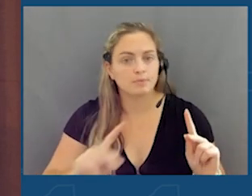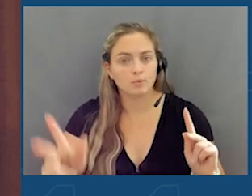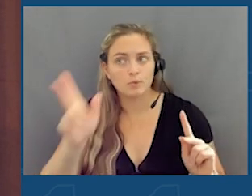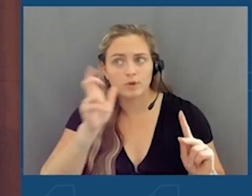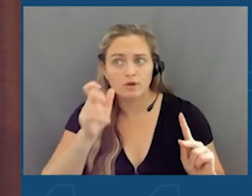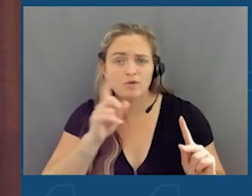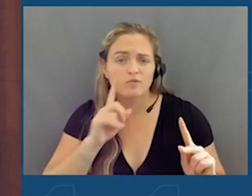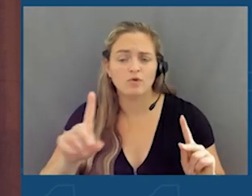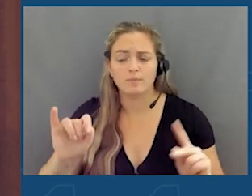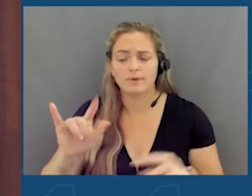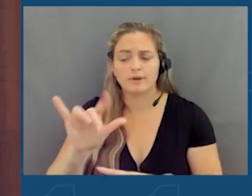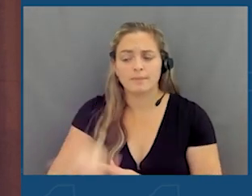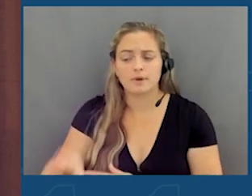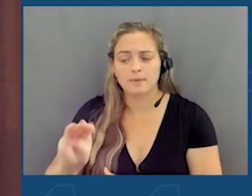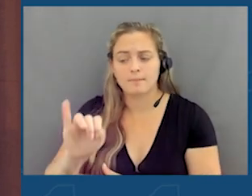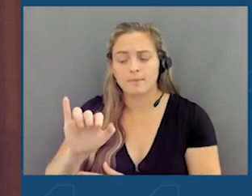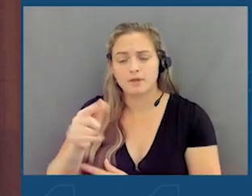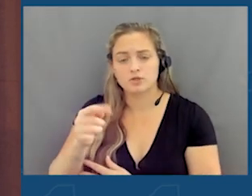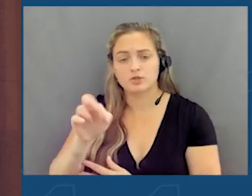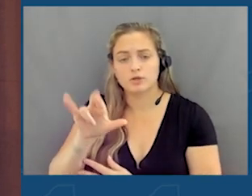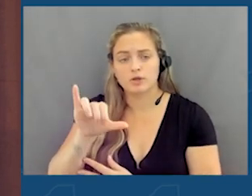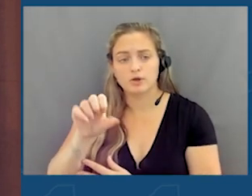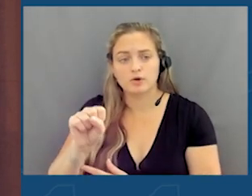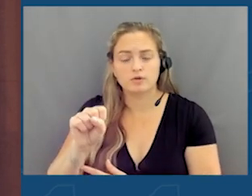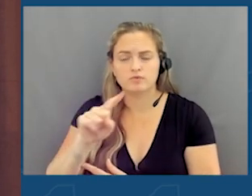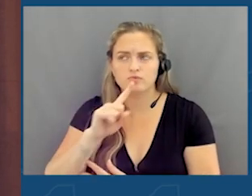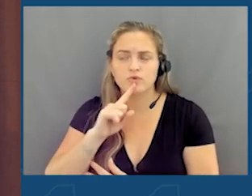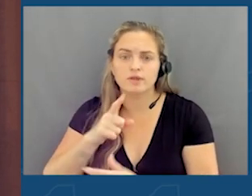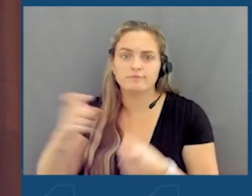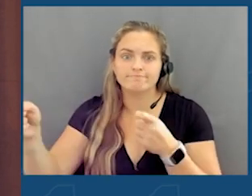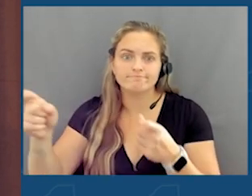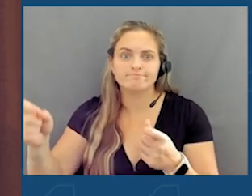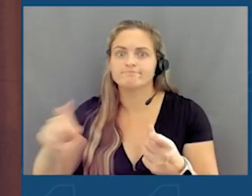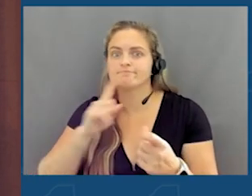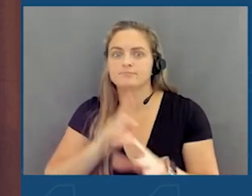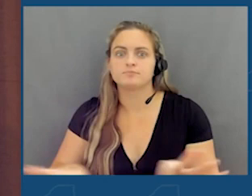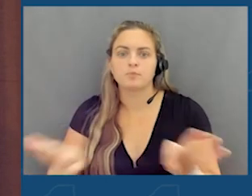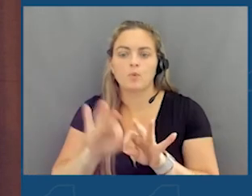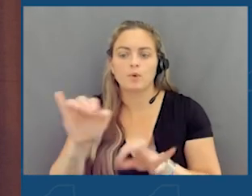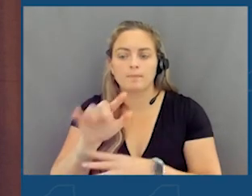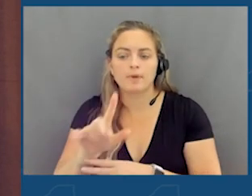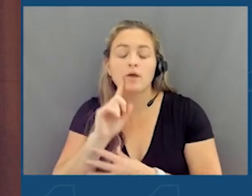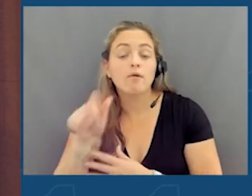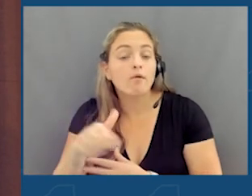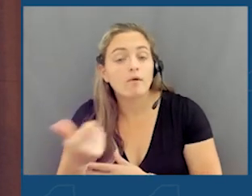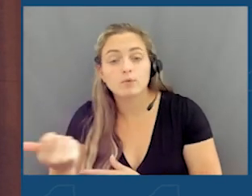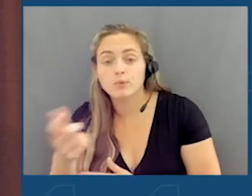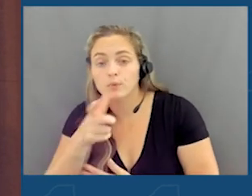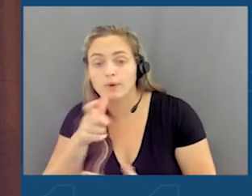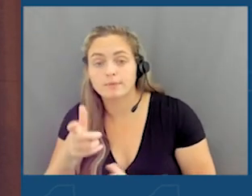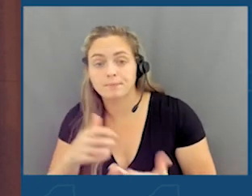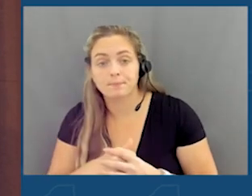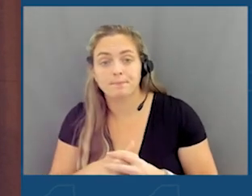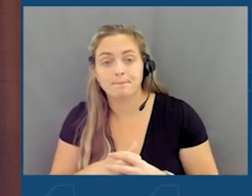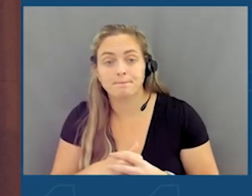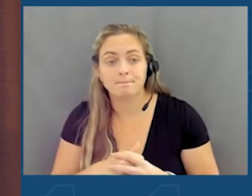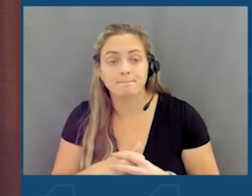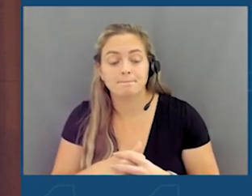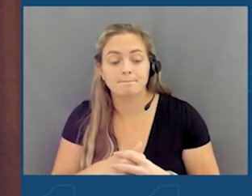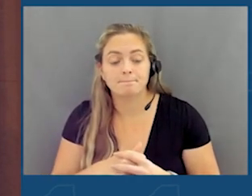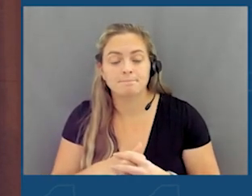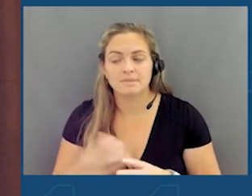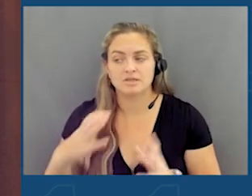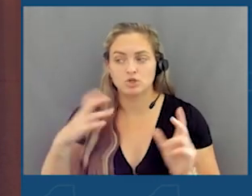Majority Leader Mike Gianaris, who championed a very important bill for us. Also, the chair of the